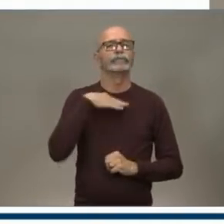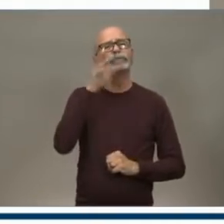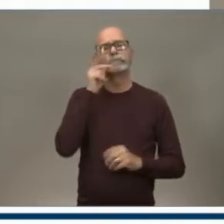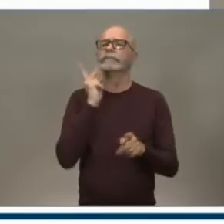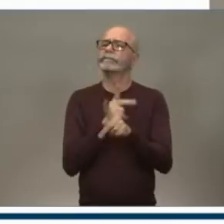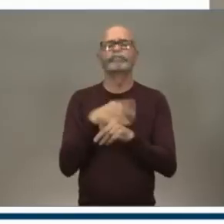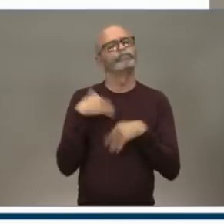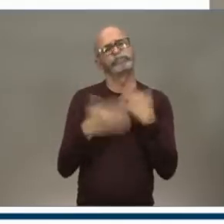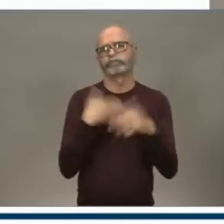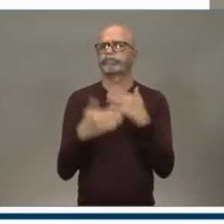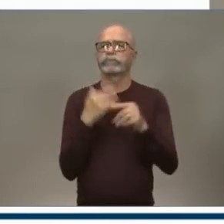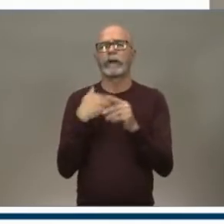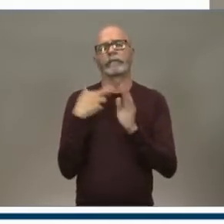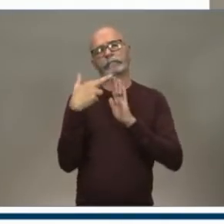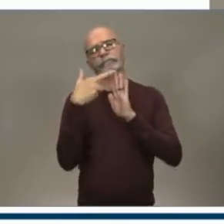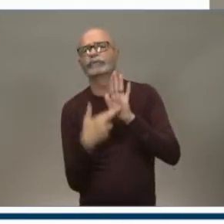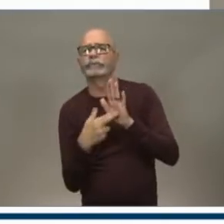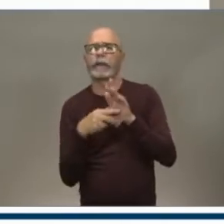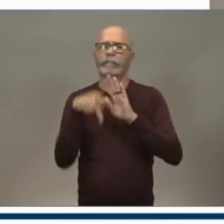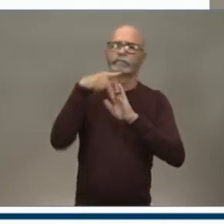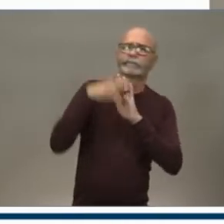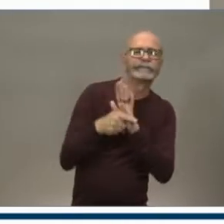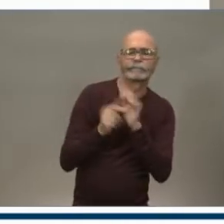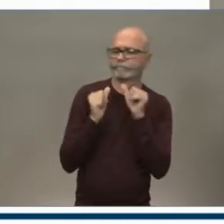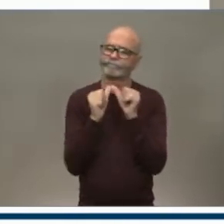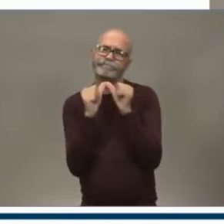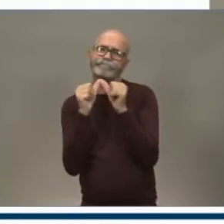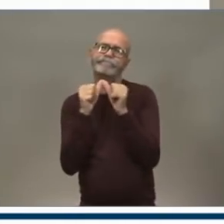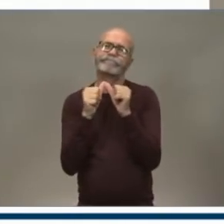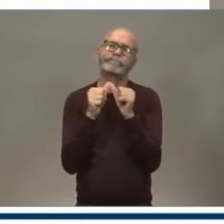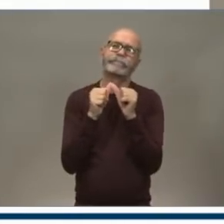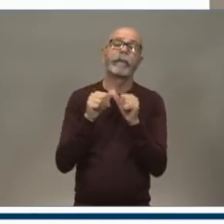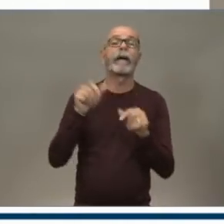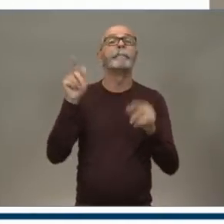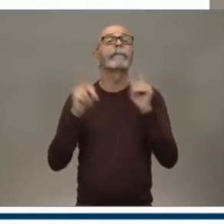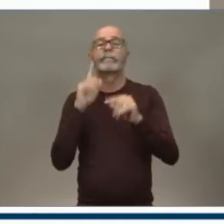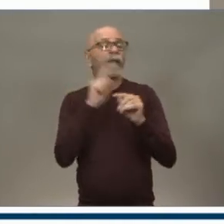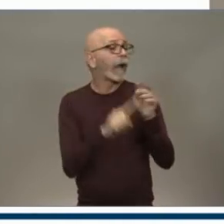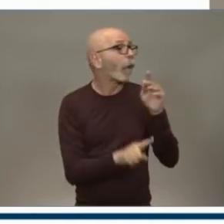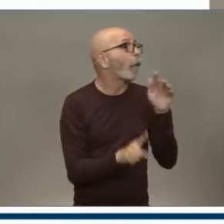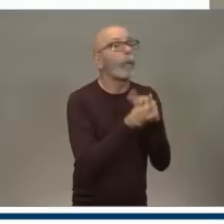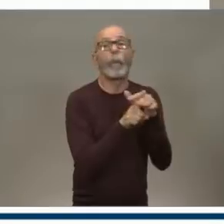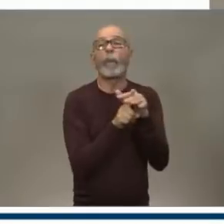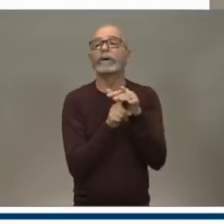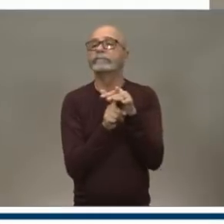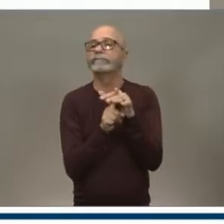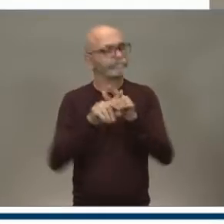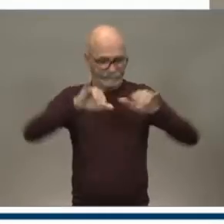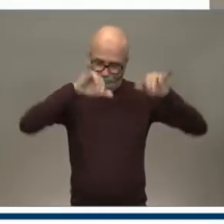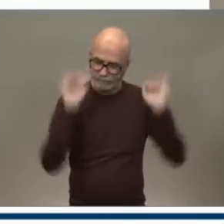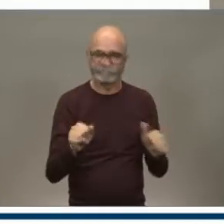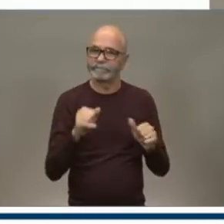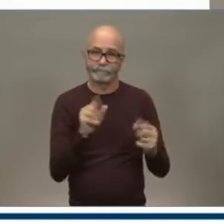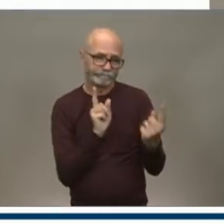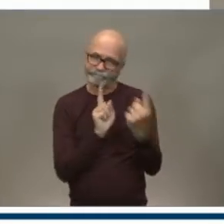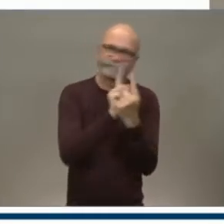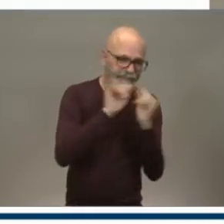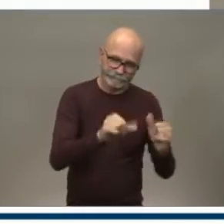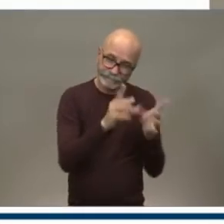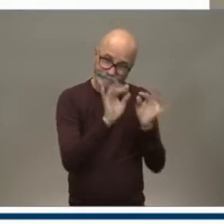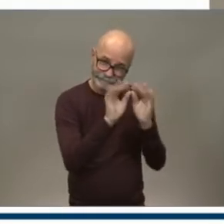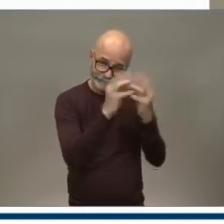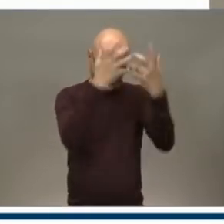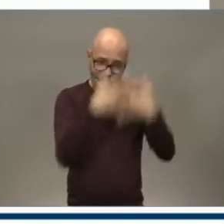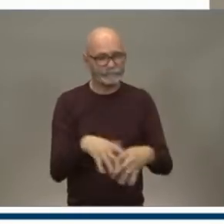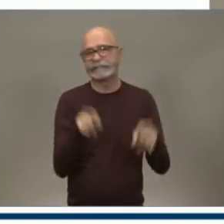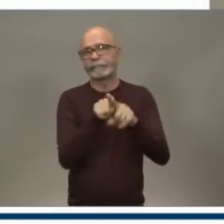when we get with these schools and with any other schools that may occur. When we have cases like this, like